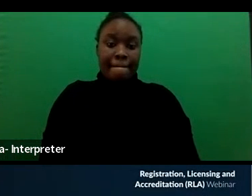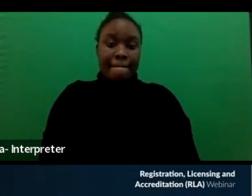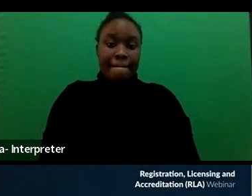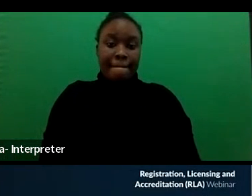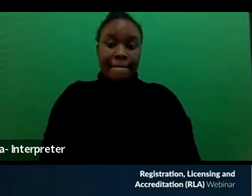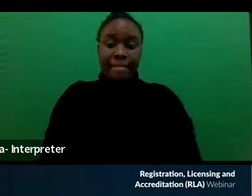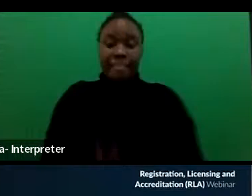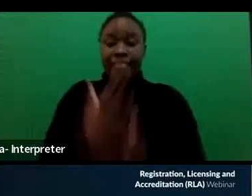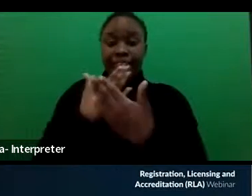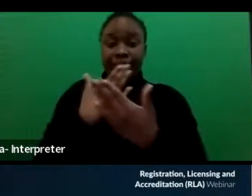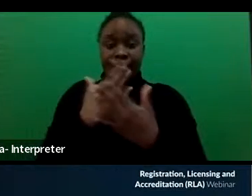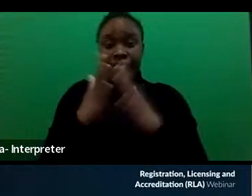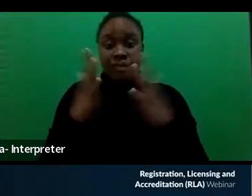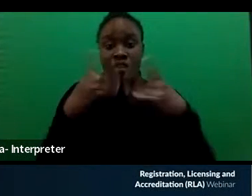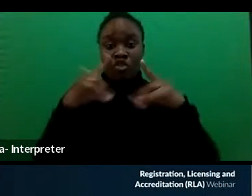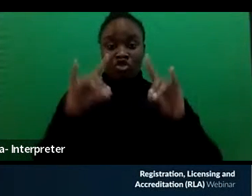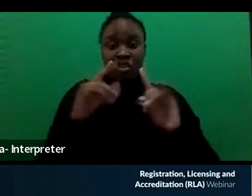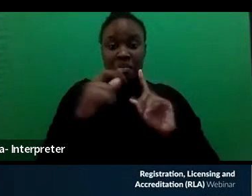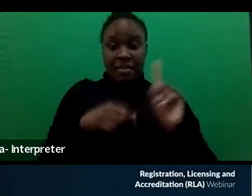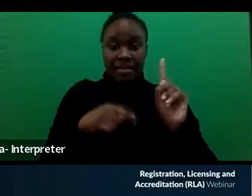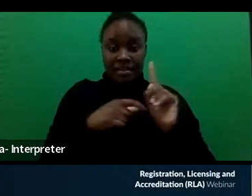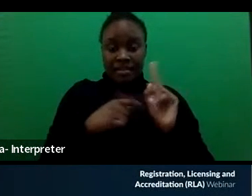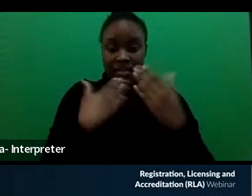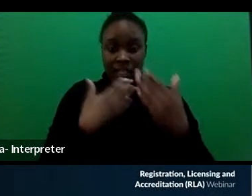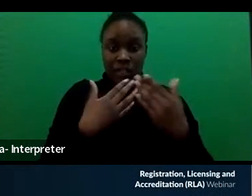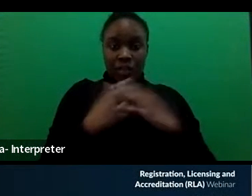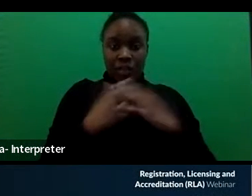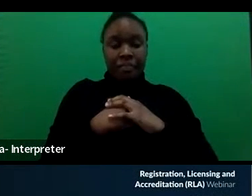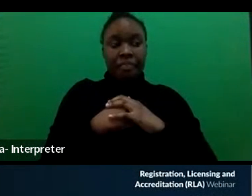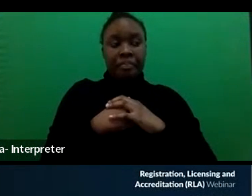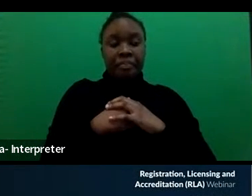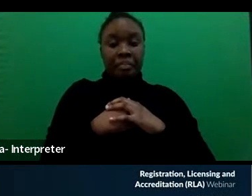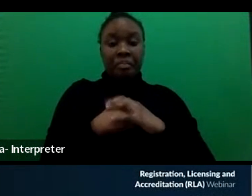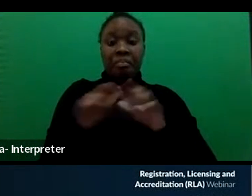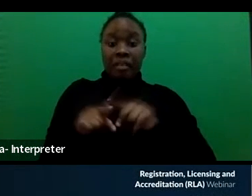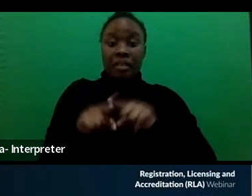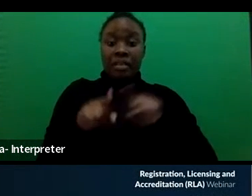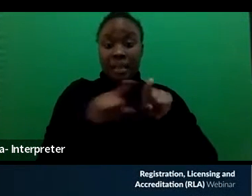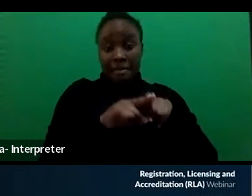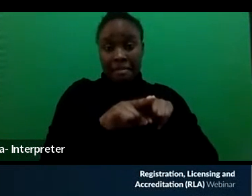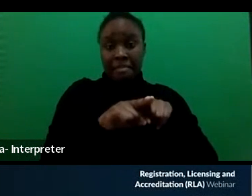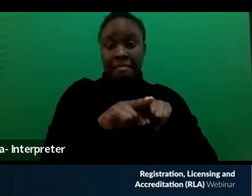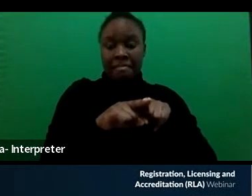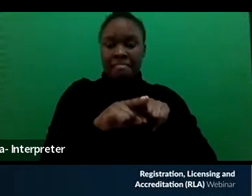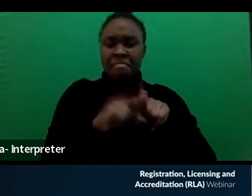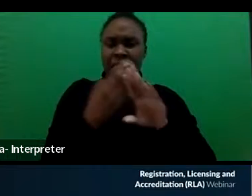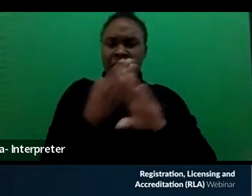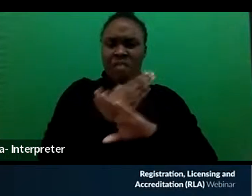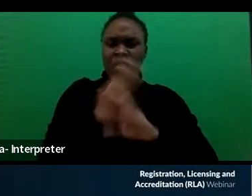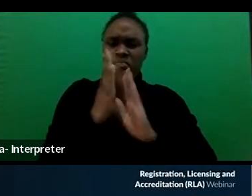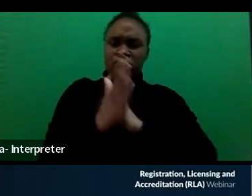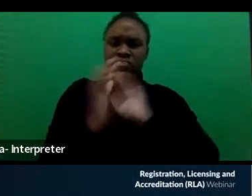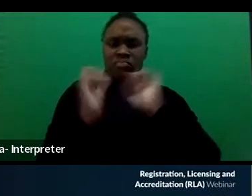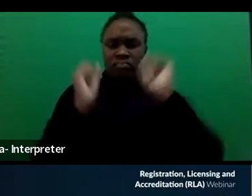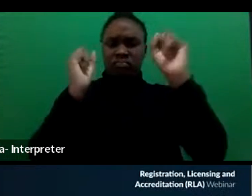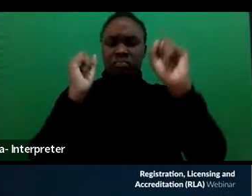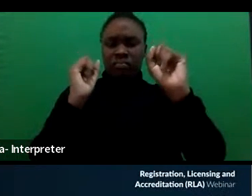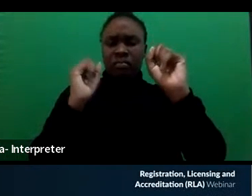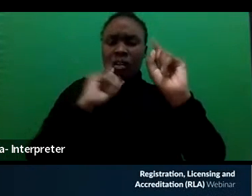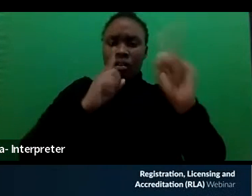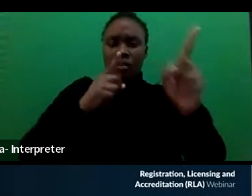Thank you very much, Chair. And also another thing, before I go to the actual question